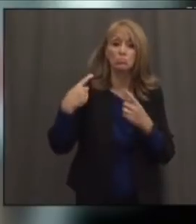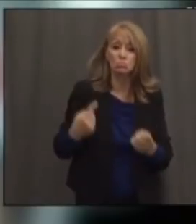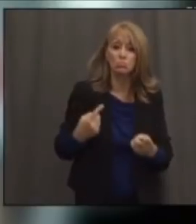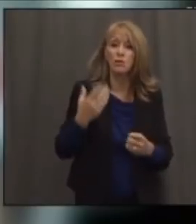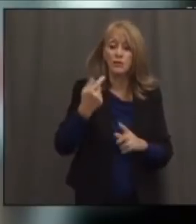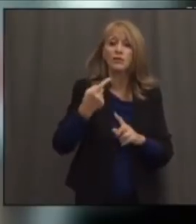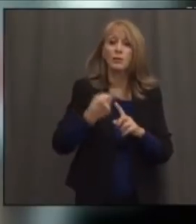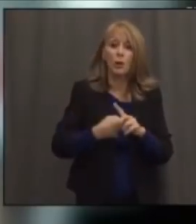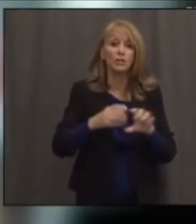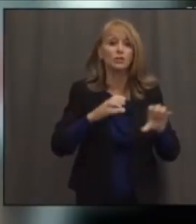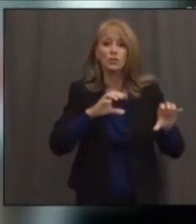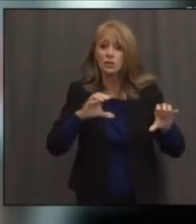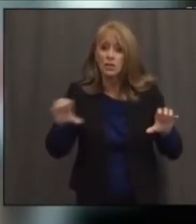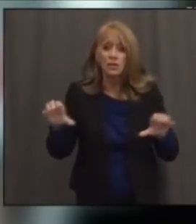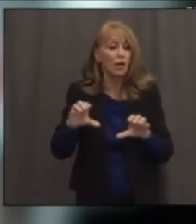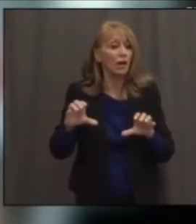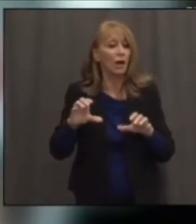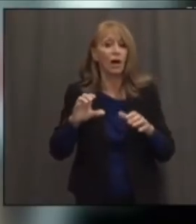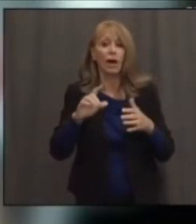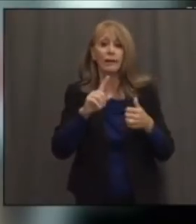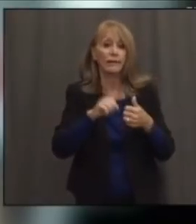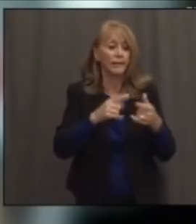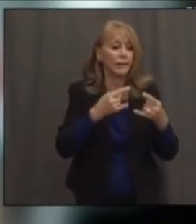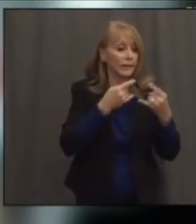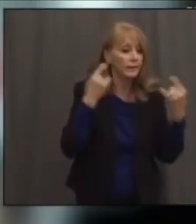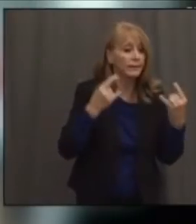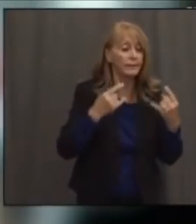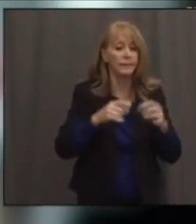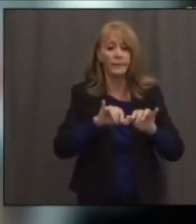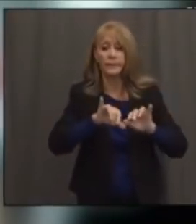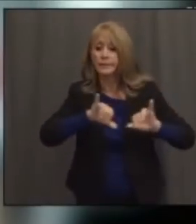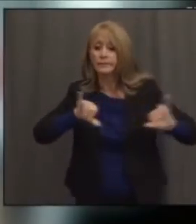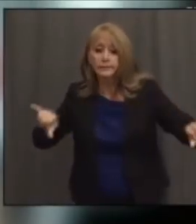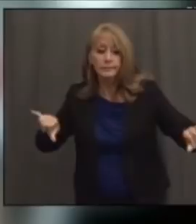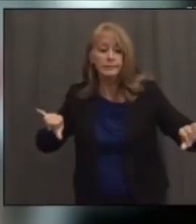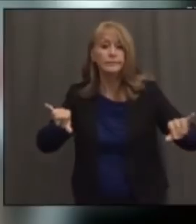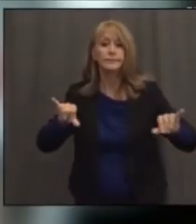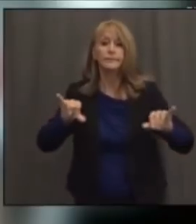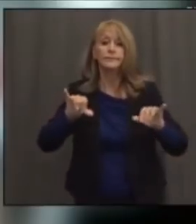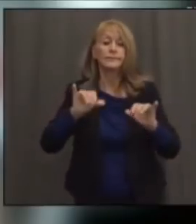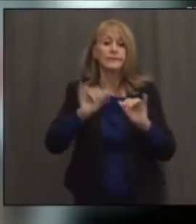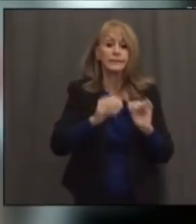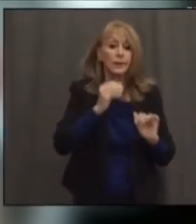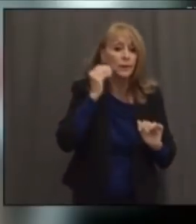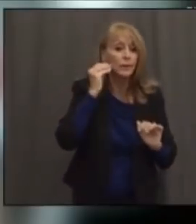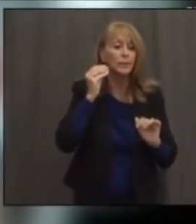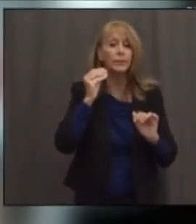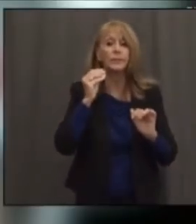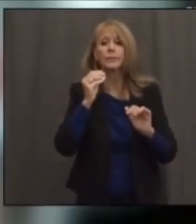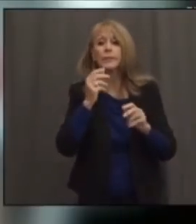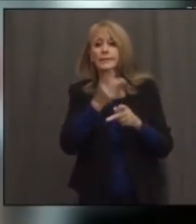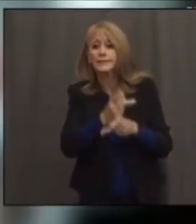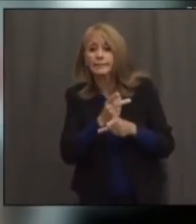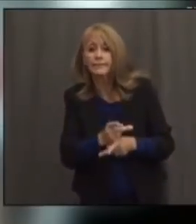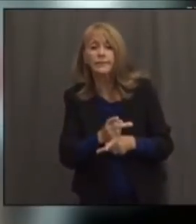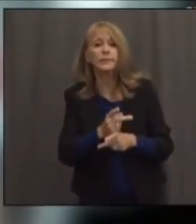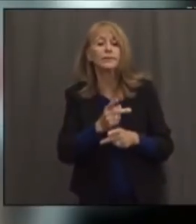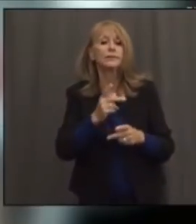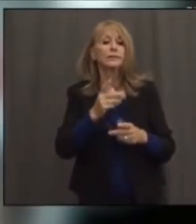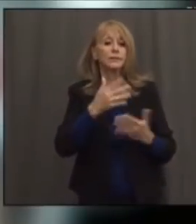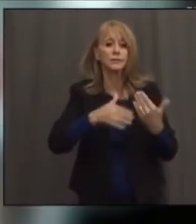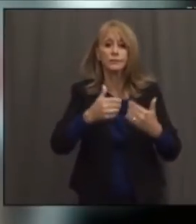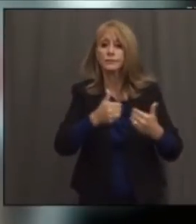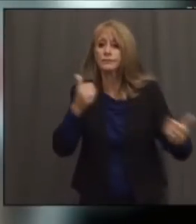to this, all the things that people did, people endured to keep things going amidst all of the risk. We've made a